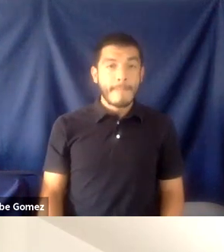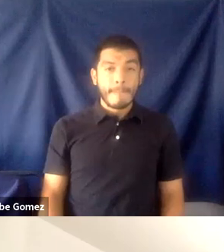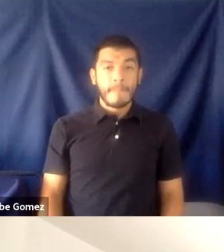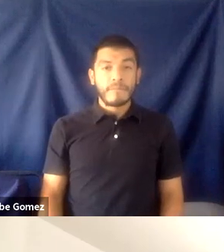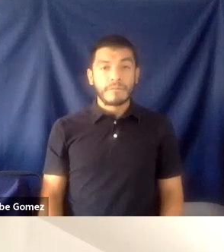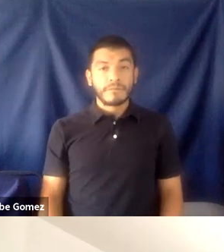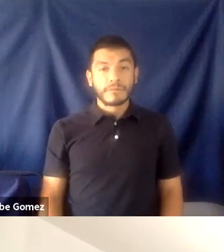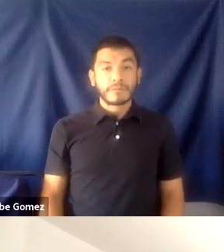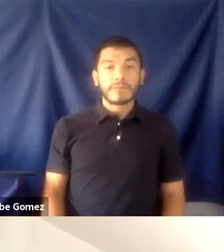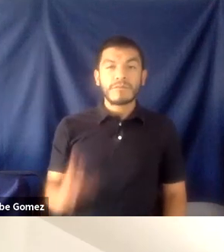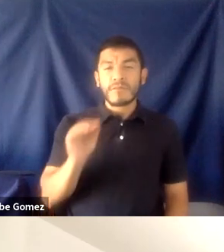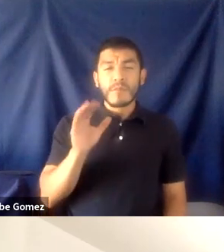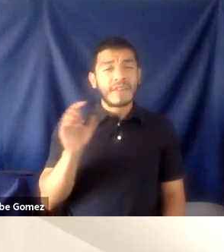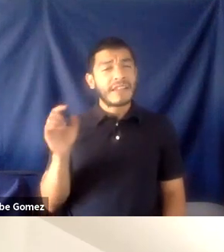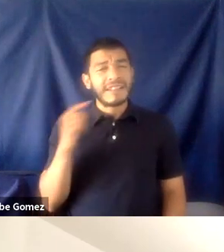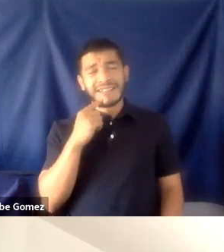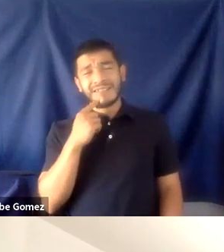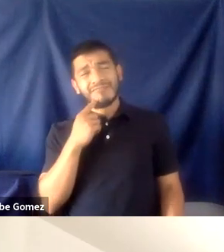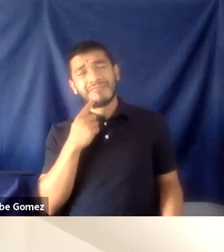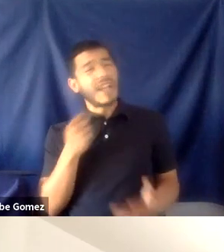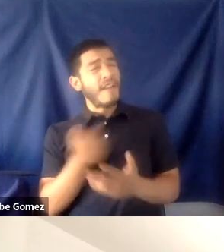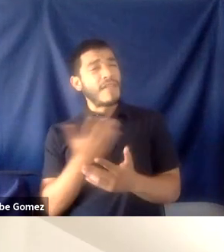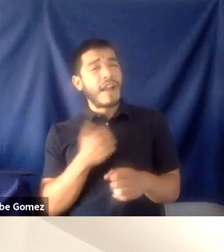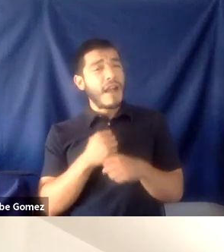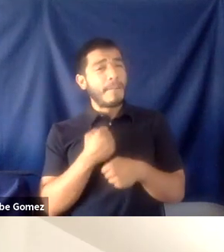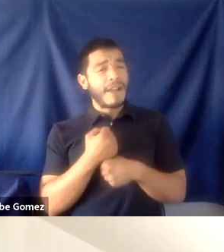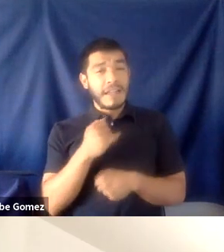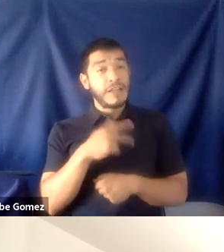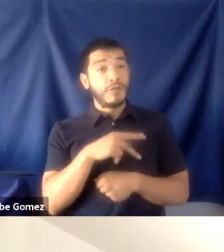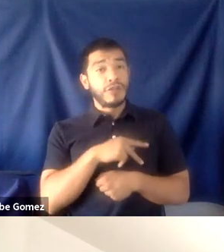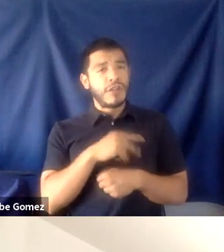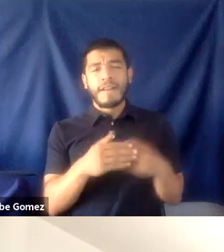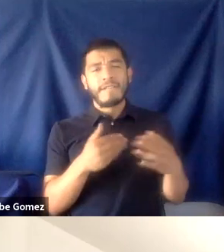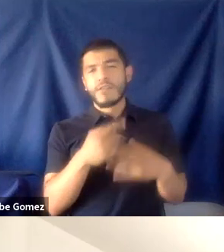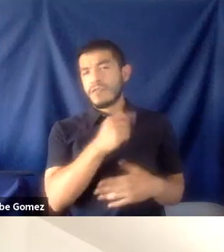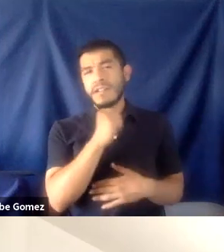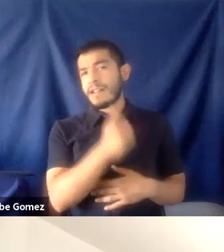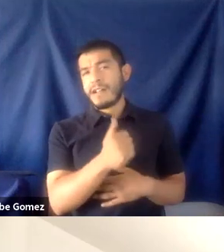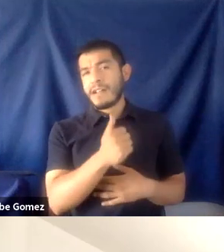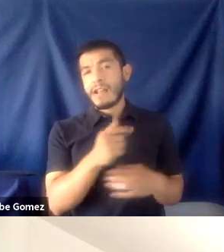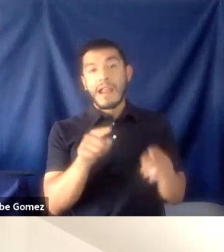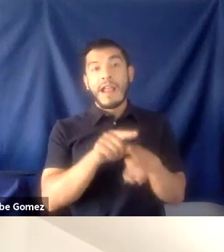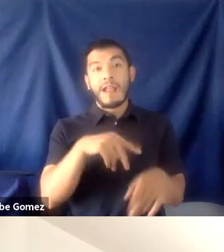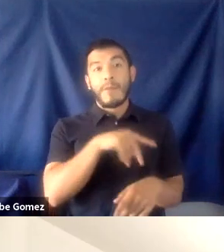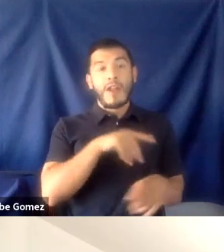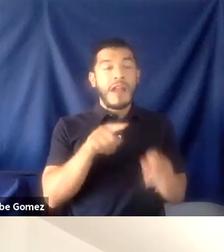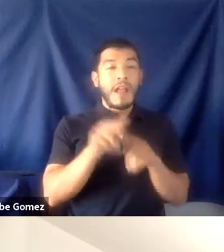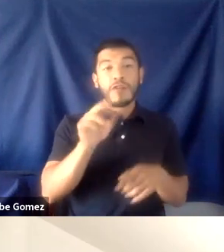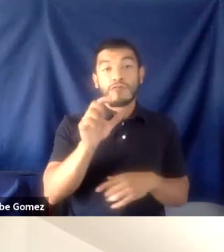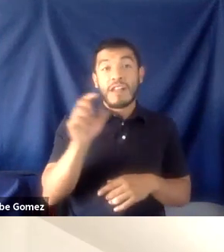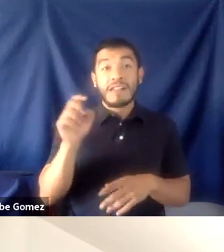I mean, all the films, everything I made is personal, even though they may not be as personal as the Grace Lee